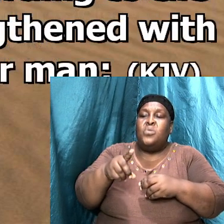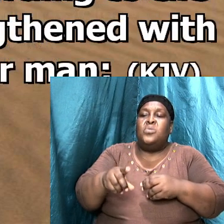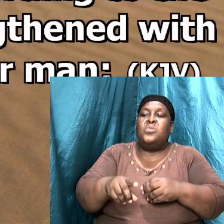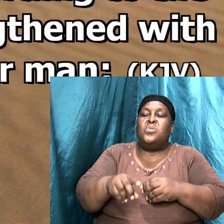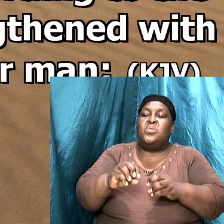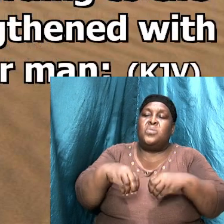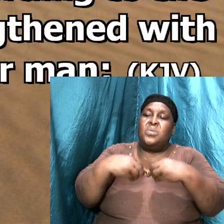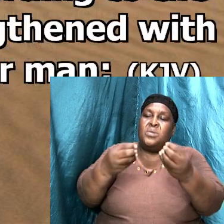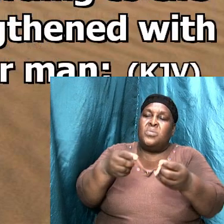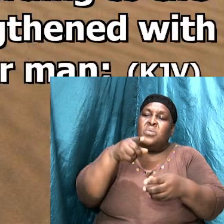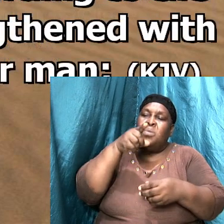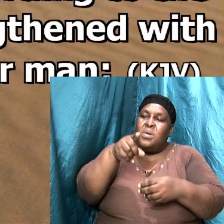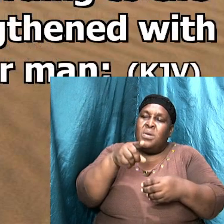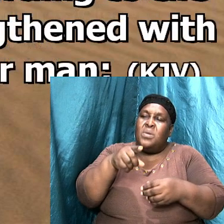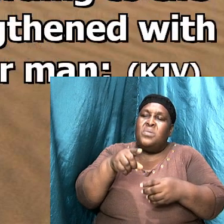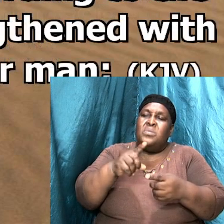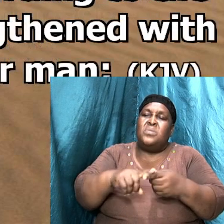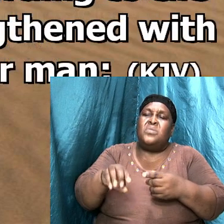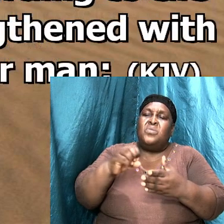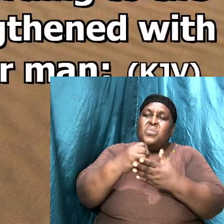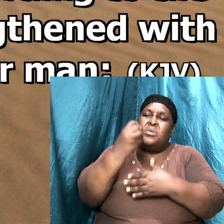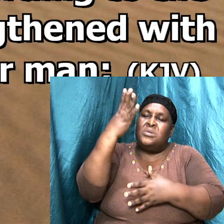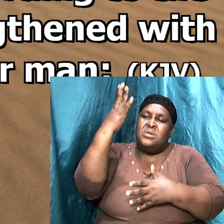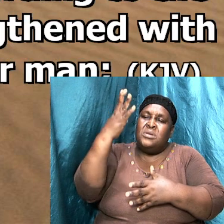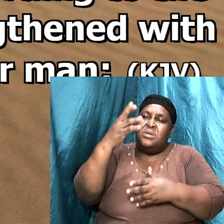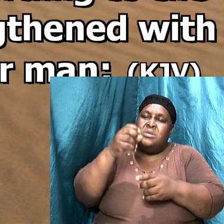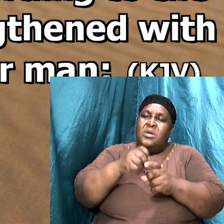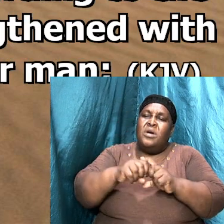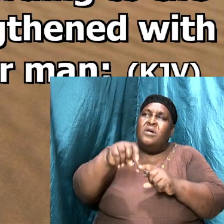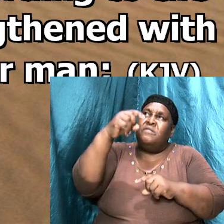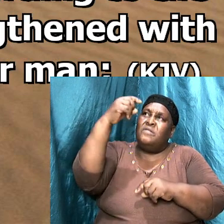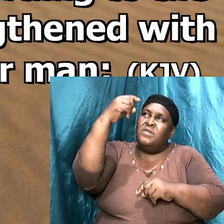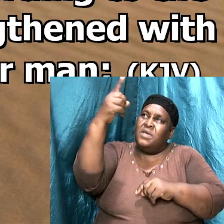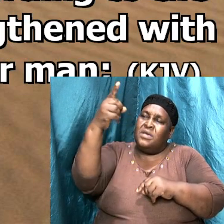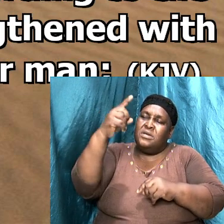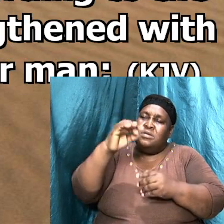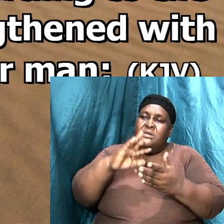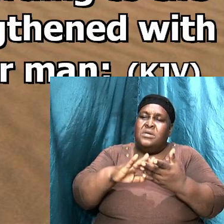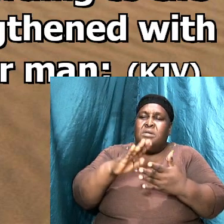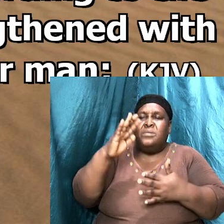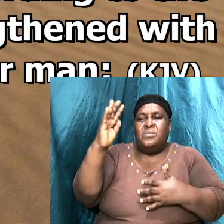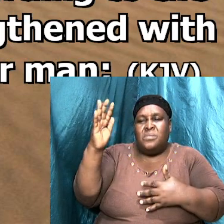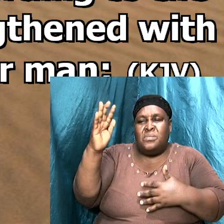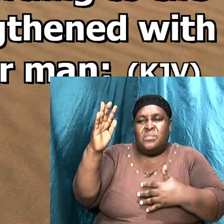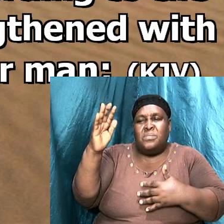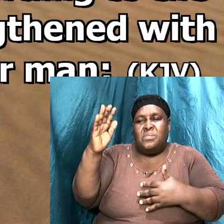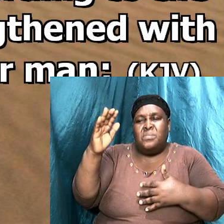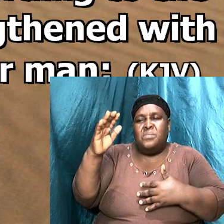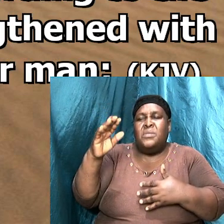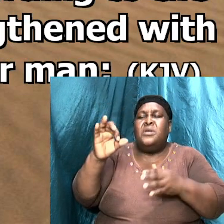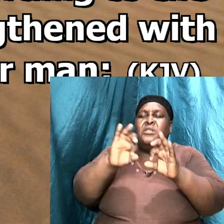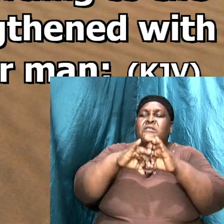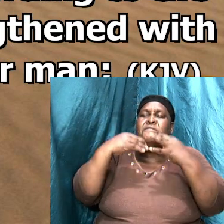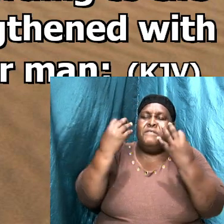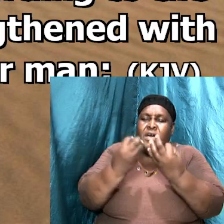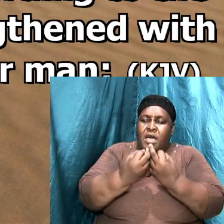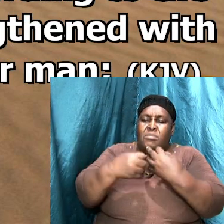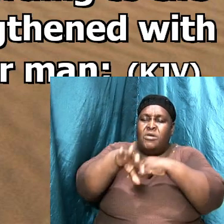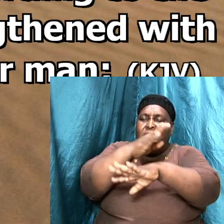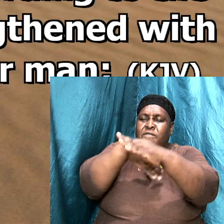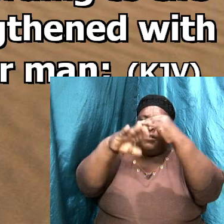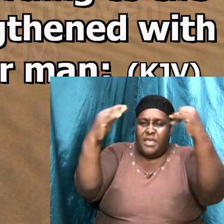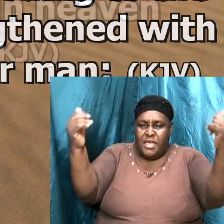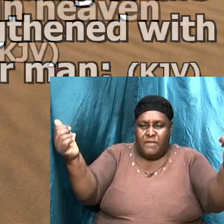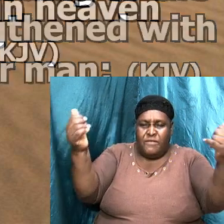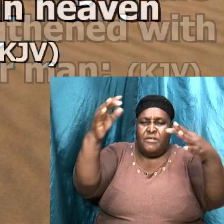That he would grant you according to the riches. Alright, so the real is verse 15. So the family of heaven